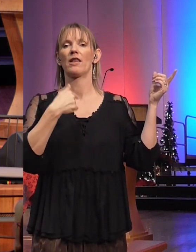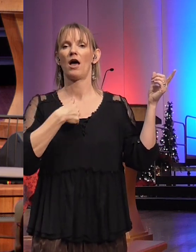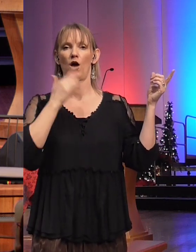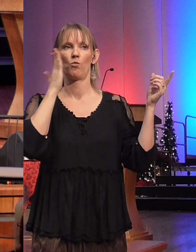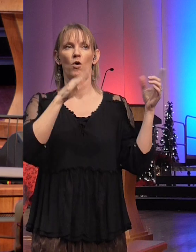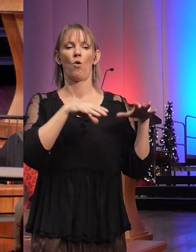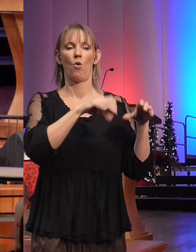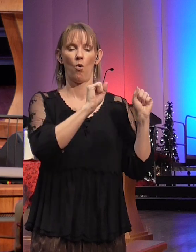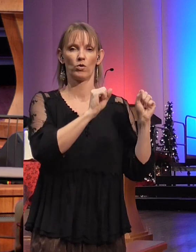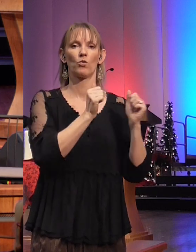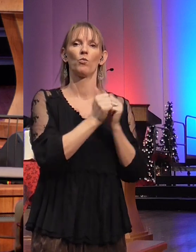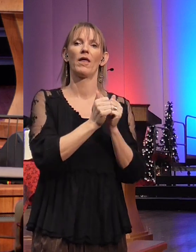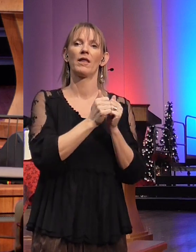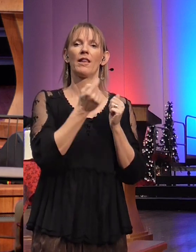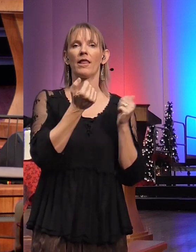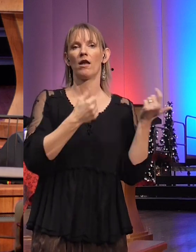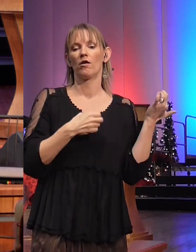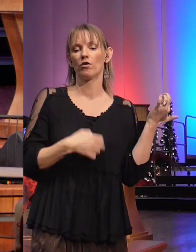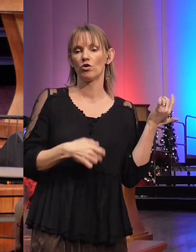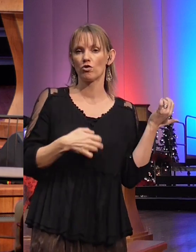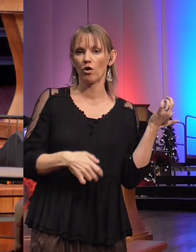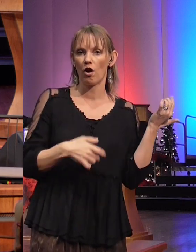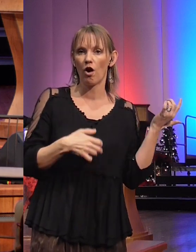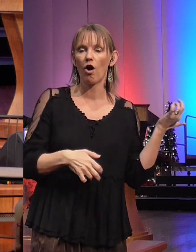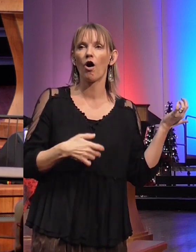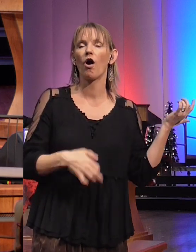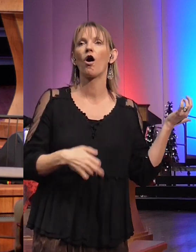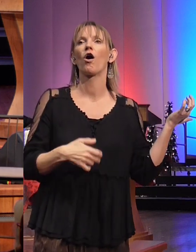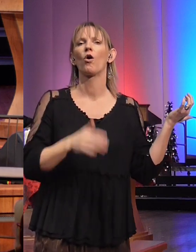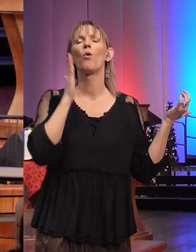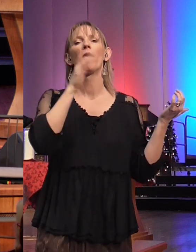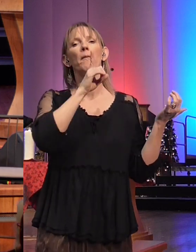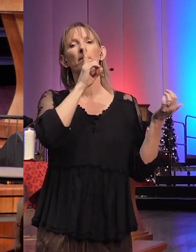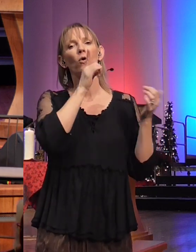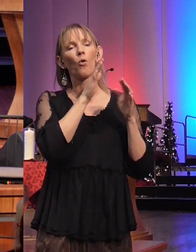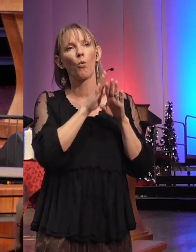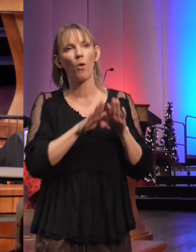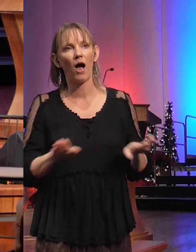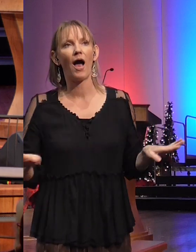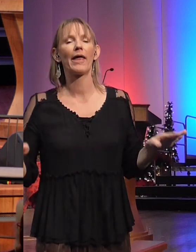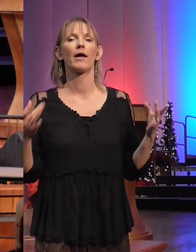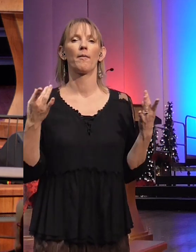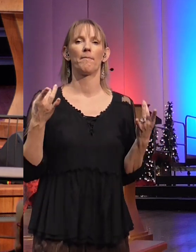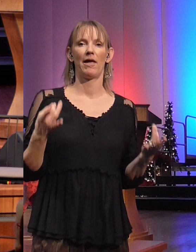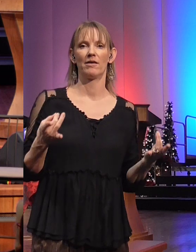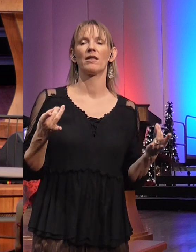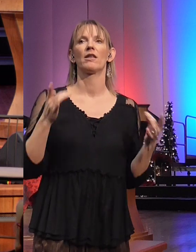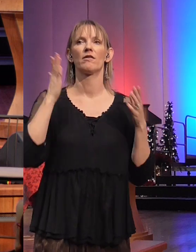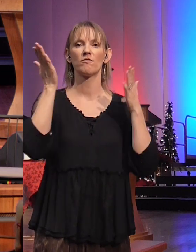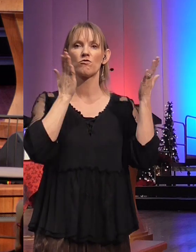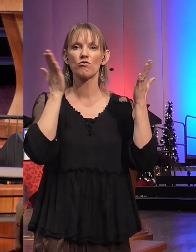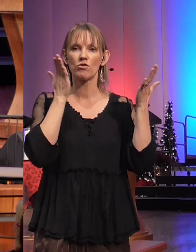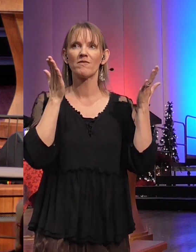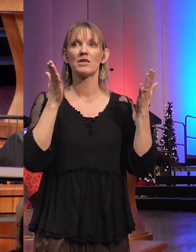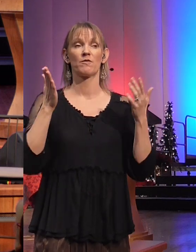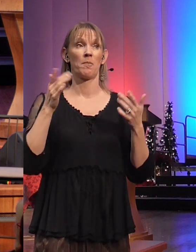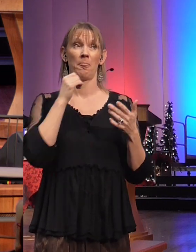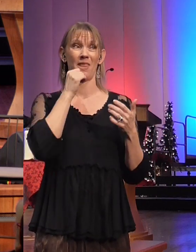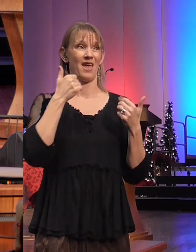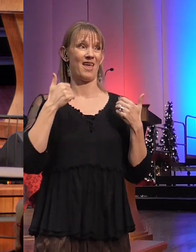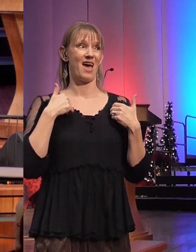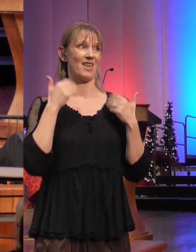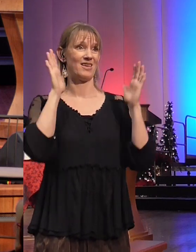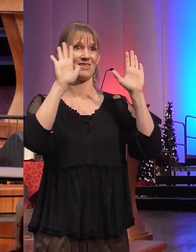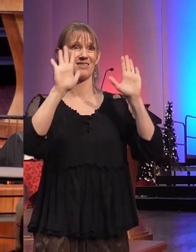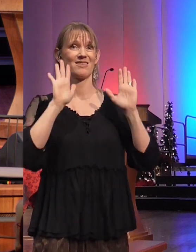it with a little guitar music. It's going to be a very quiet meditation type service, and we haven't had a Sunday